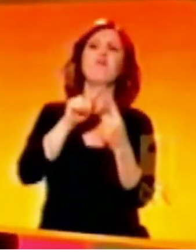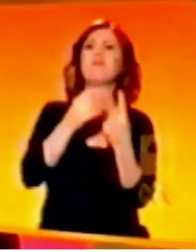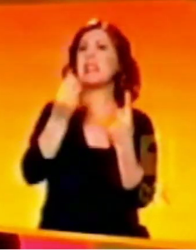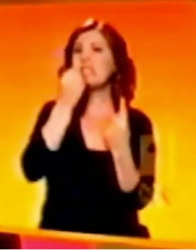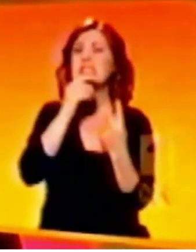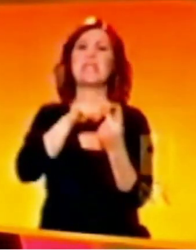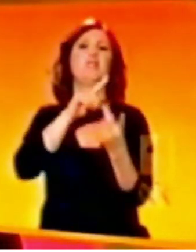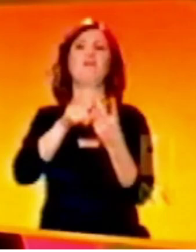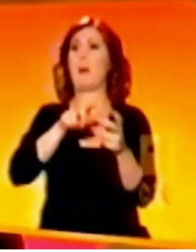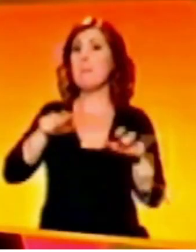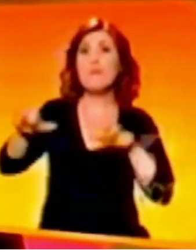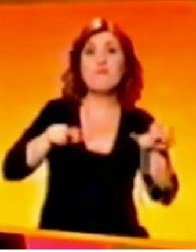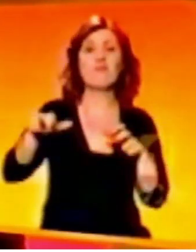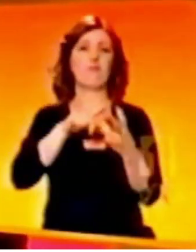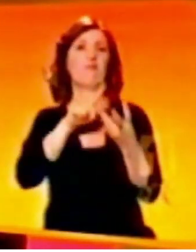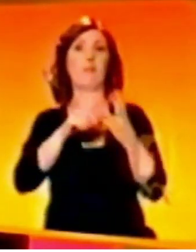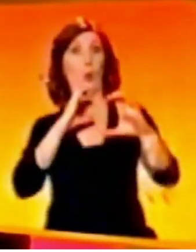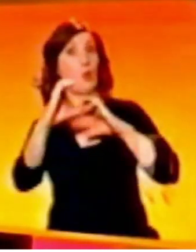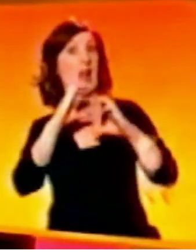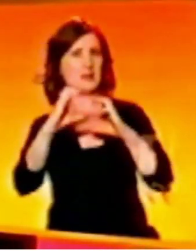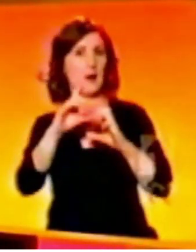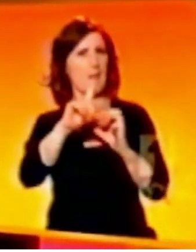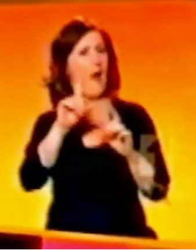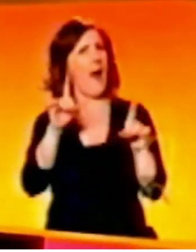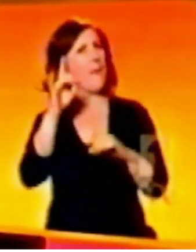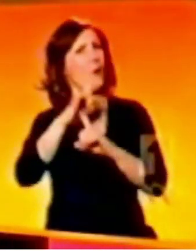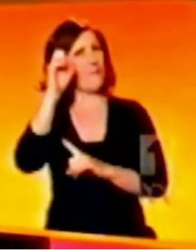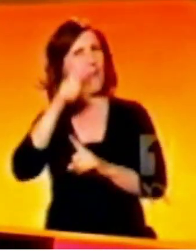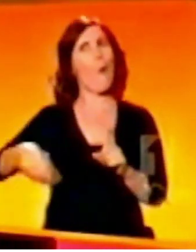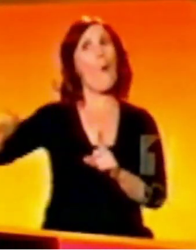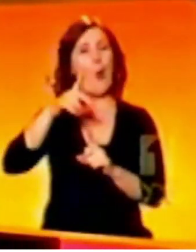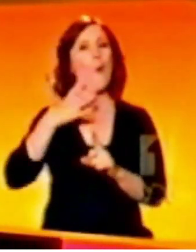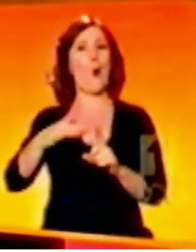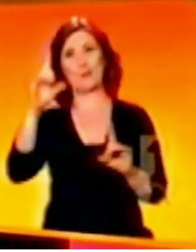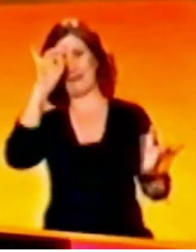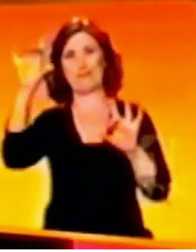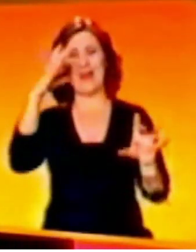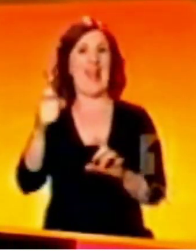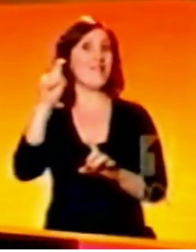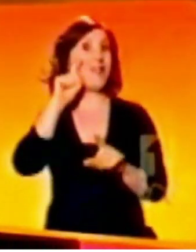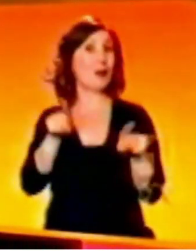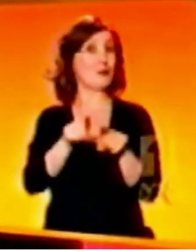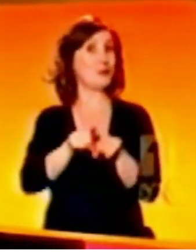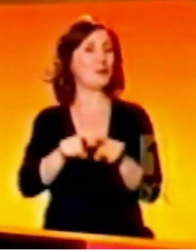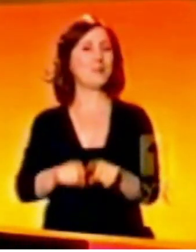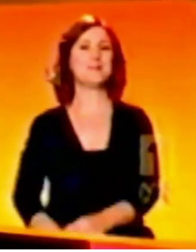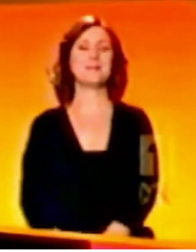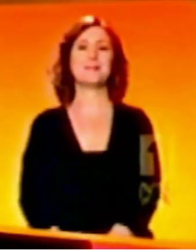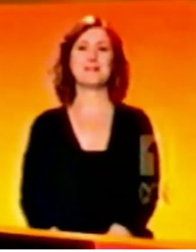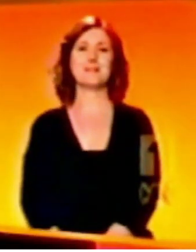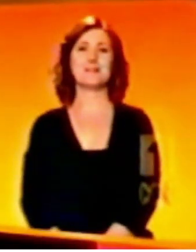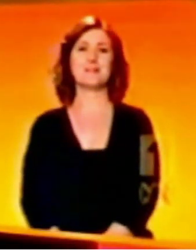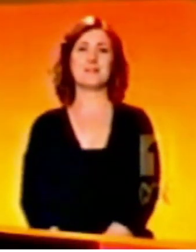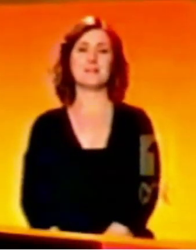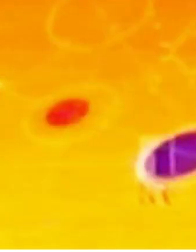like eating, moving about, communicating, but it's also important not to forget that everyone in the world, whether living with a disability or not, wants